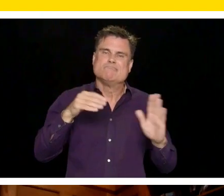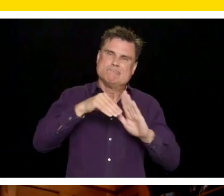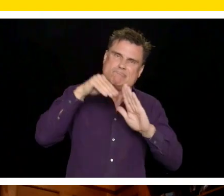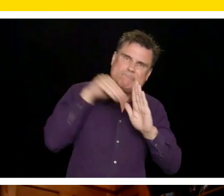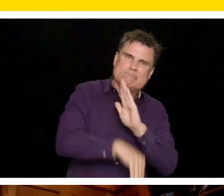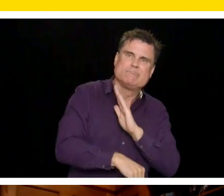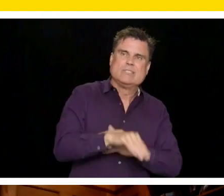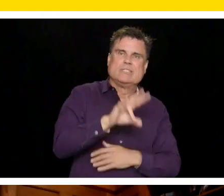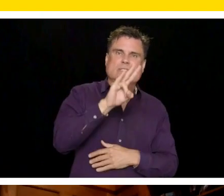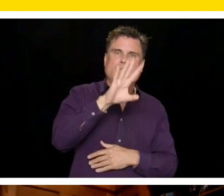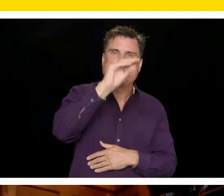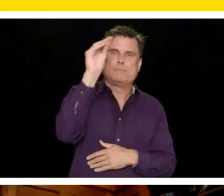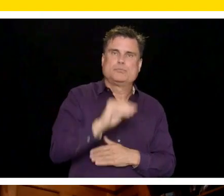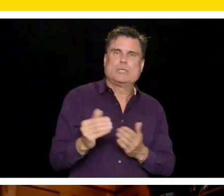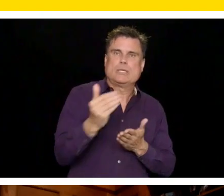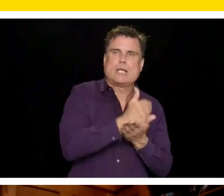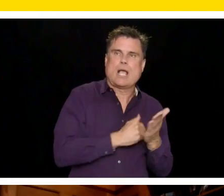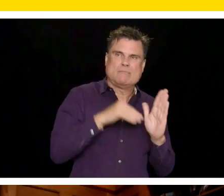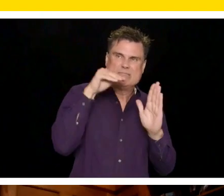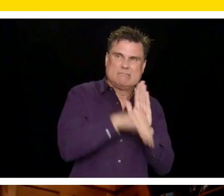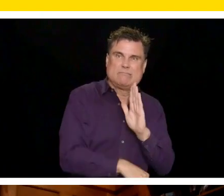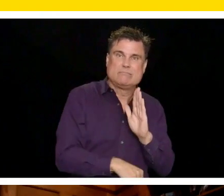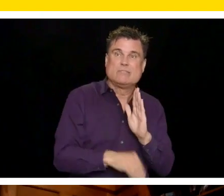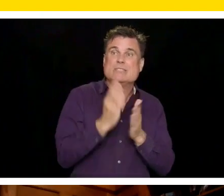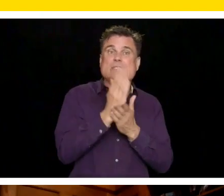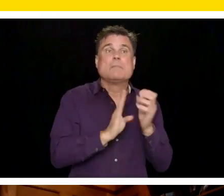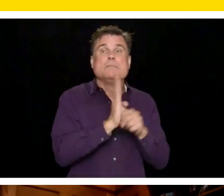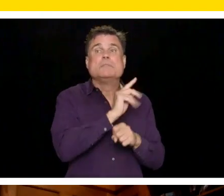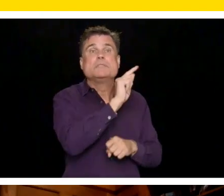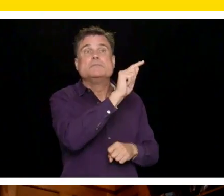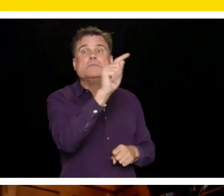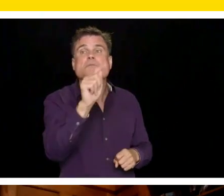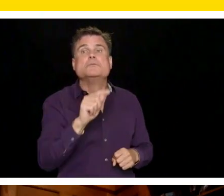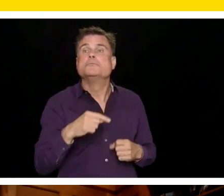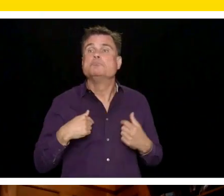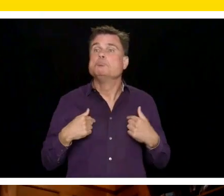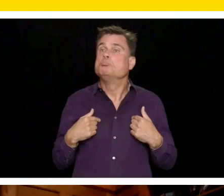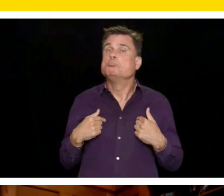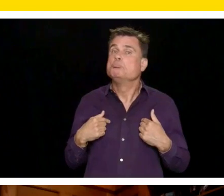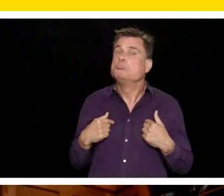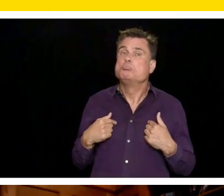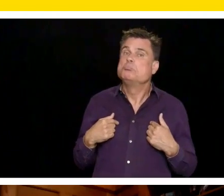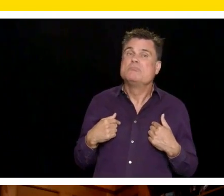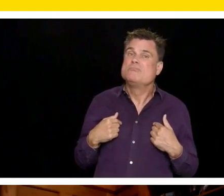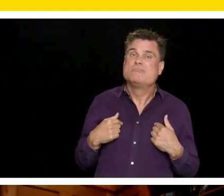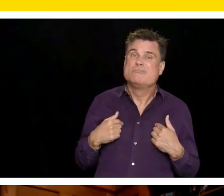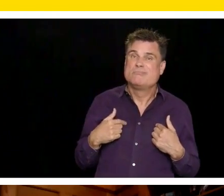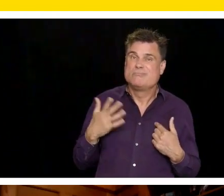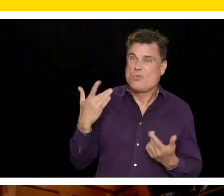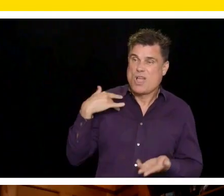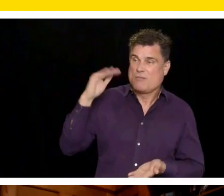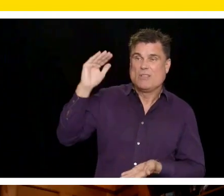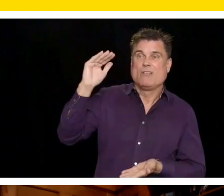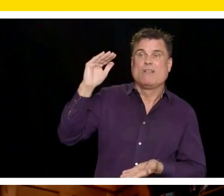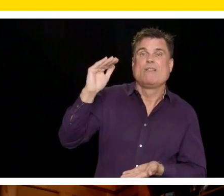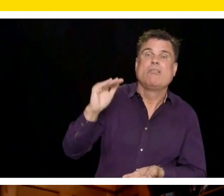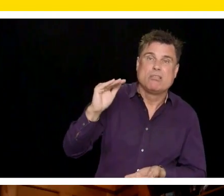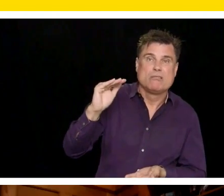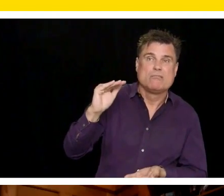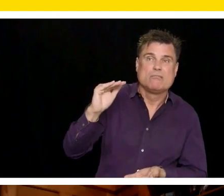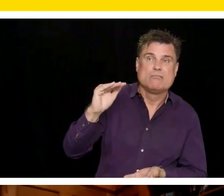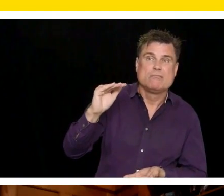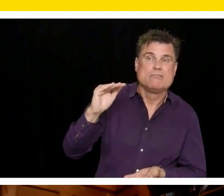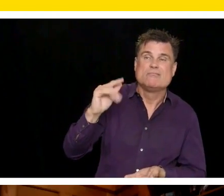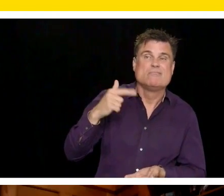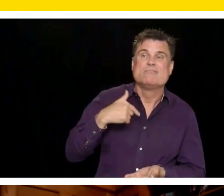considering making any modifications, bringing that amount down, because even a 50% loss of revenue during that time could be detrimental